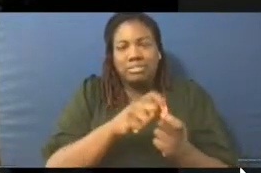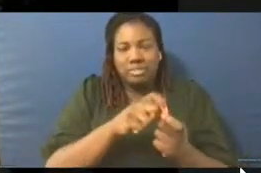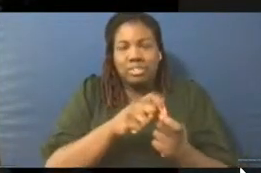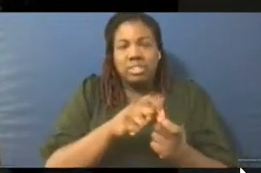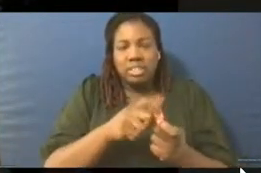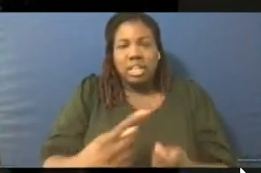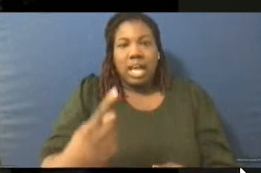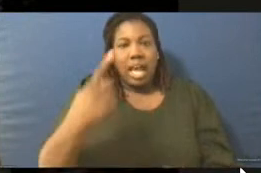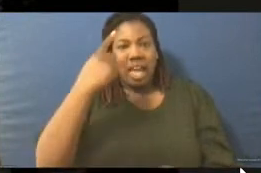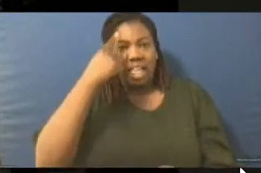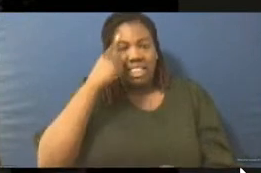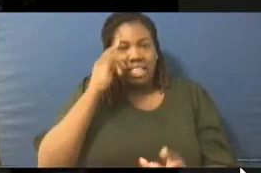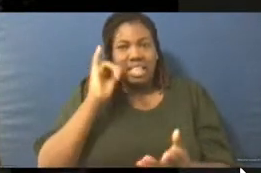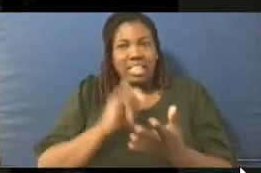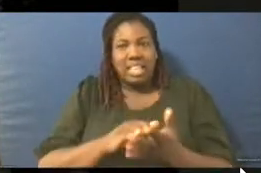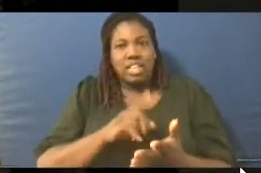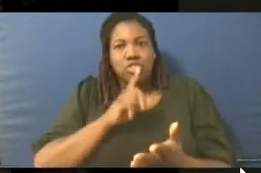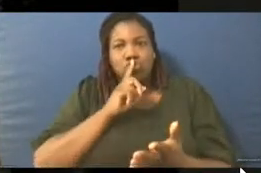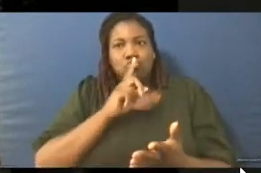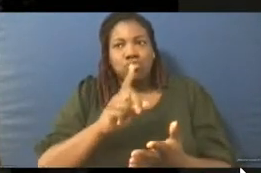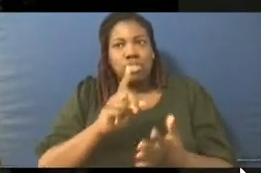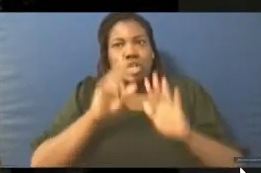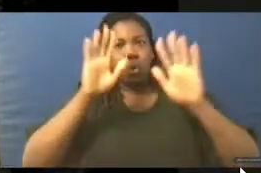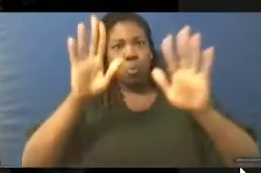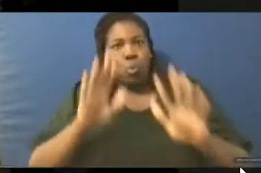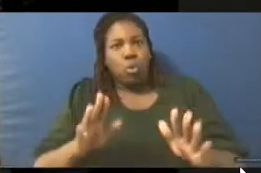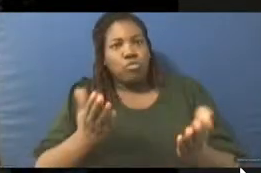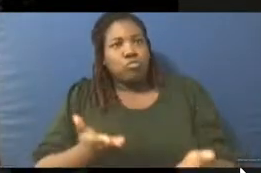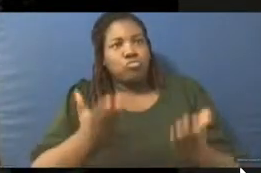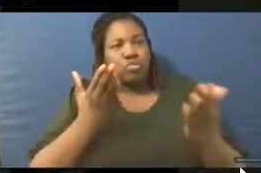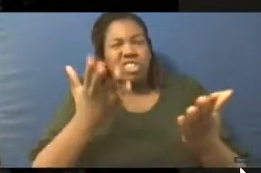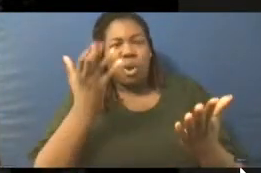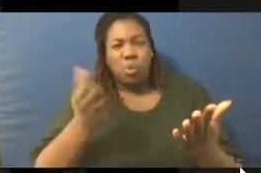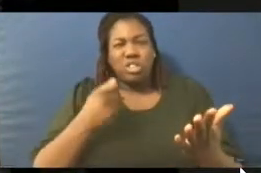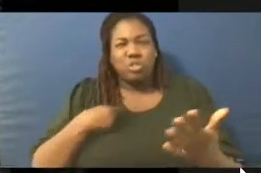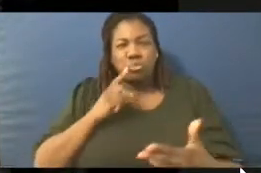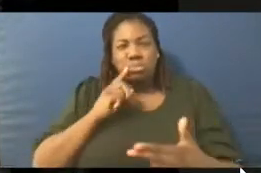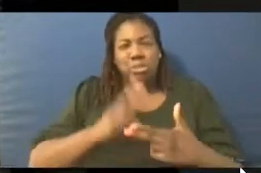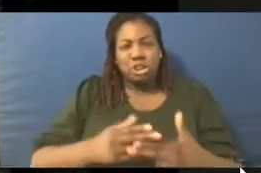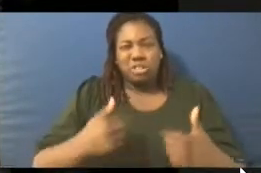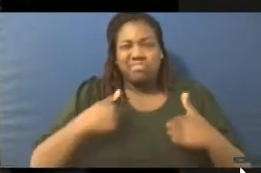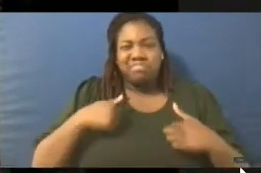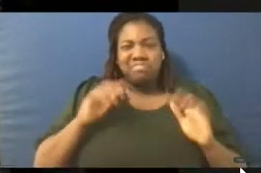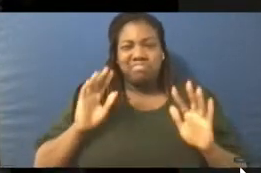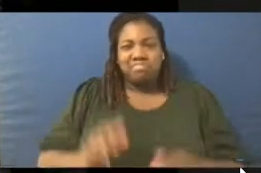that's a particularly visionary recommendation. I just wanted to lift that up.